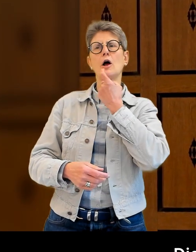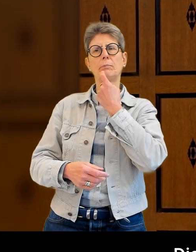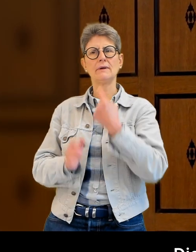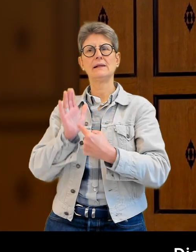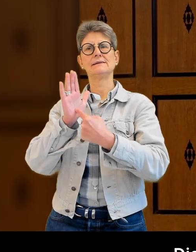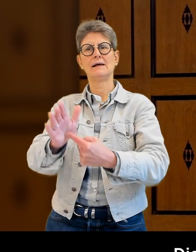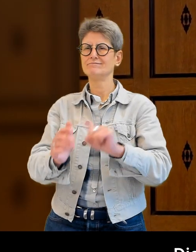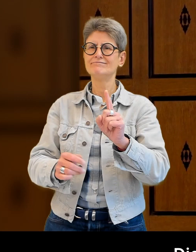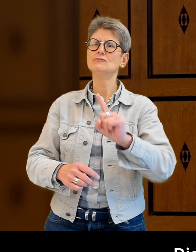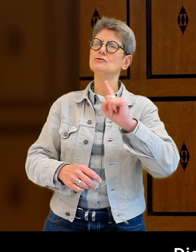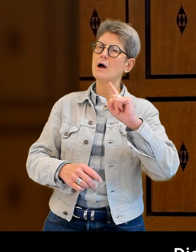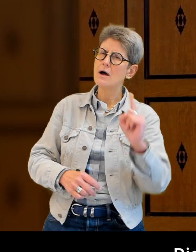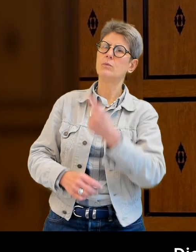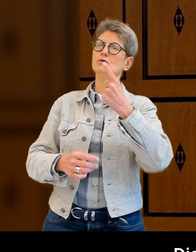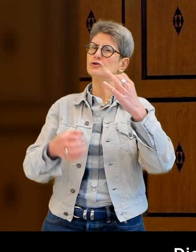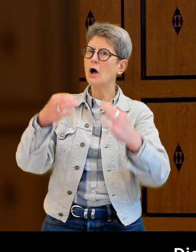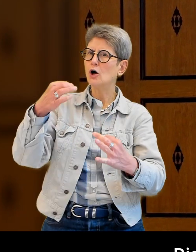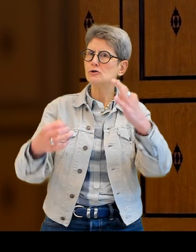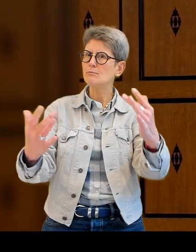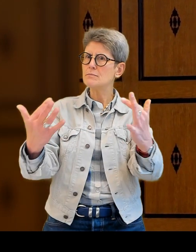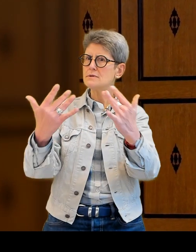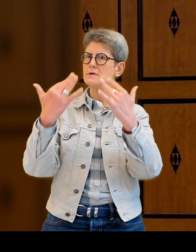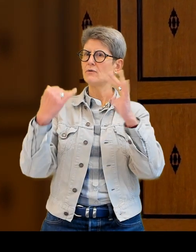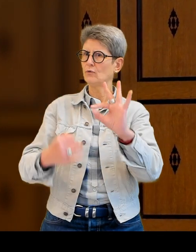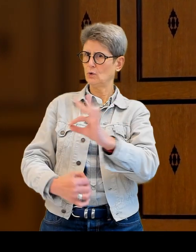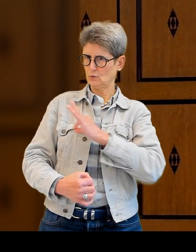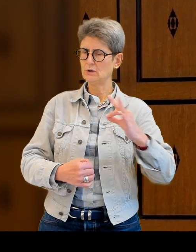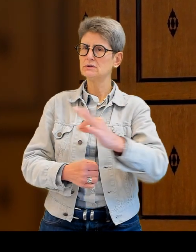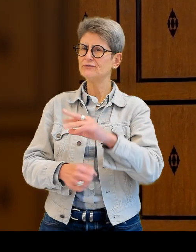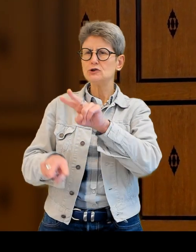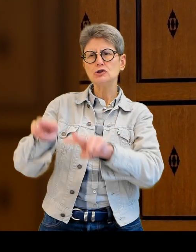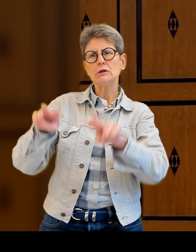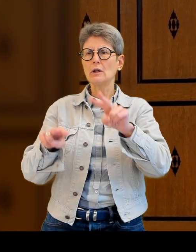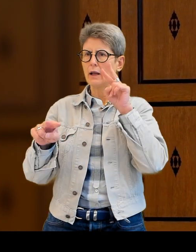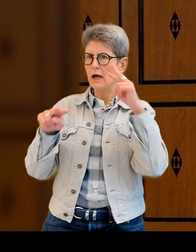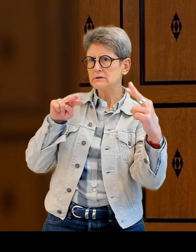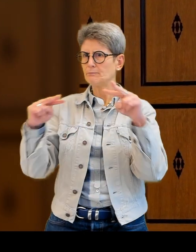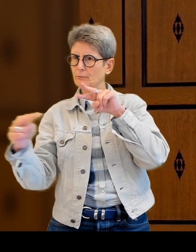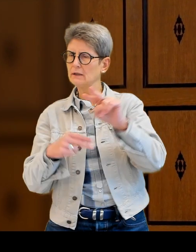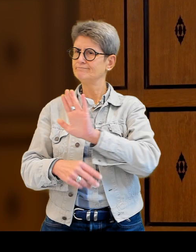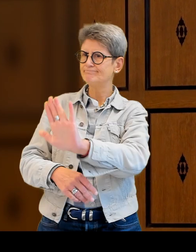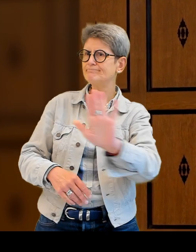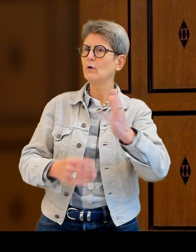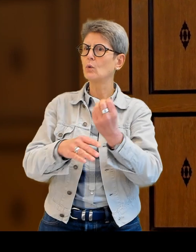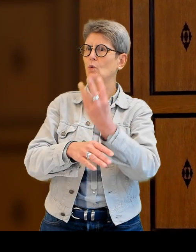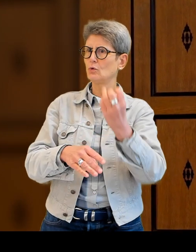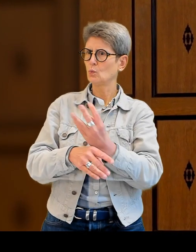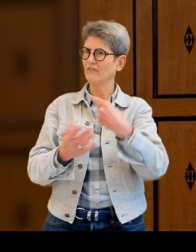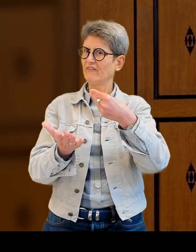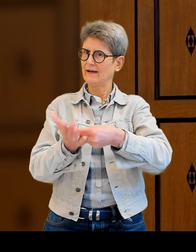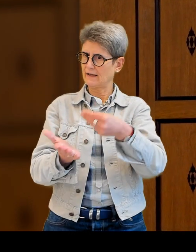is not just presenting before us Benin objects, it's also reenacting for us